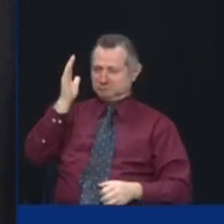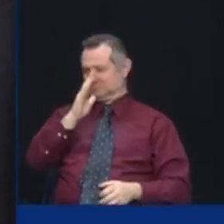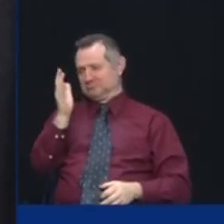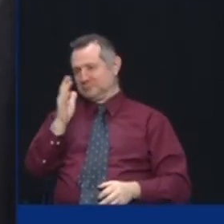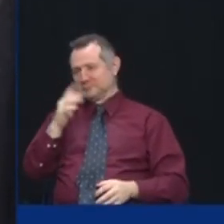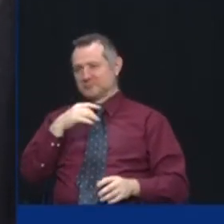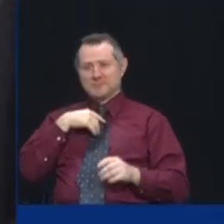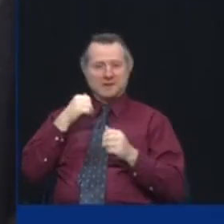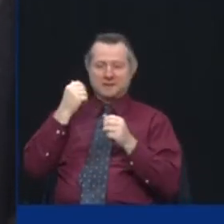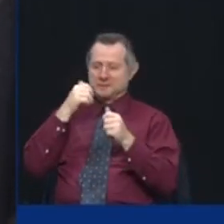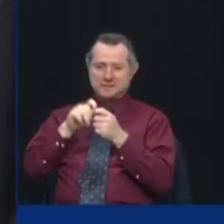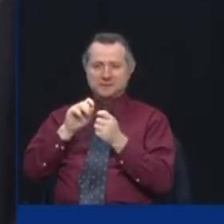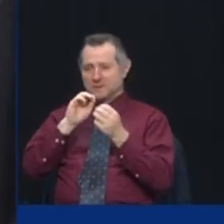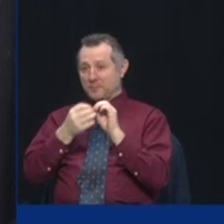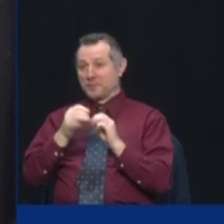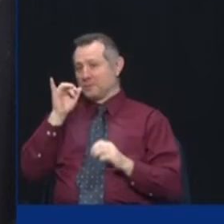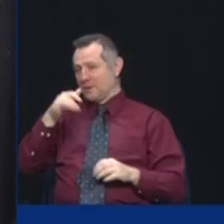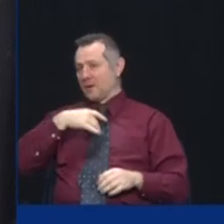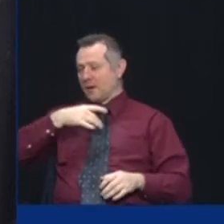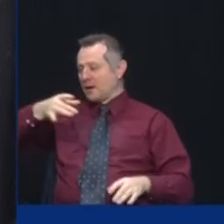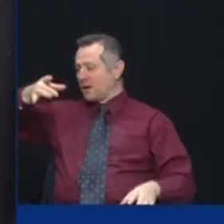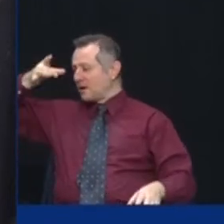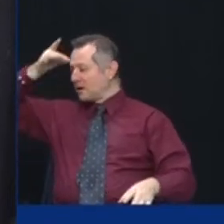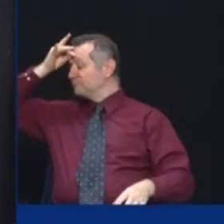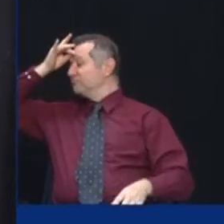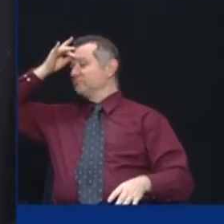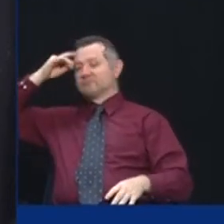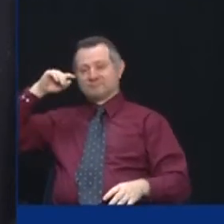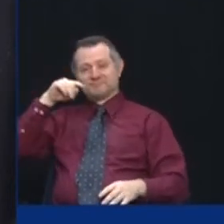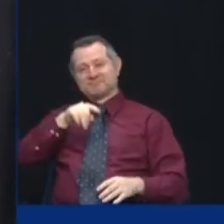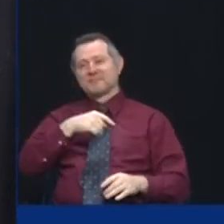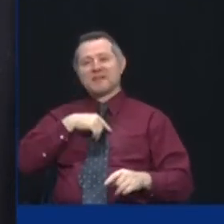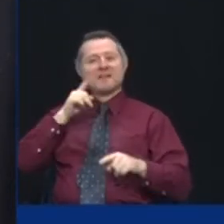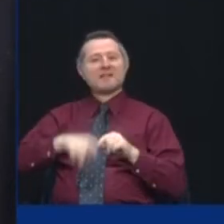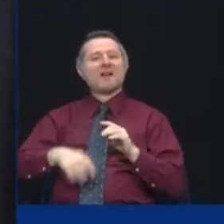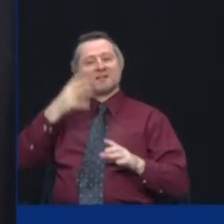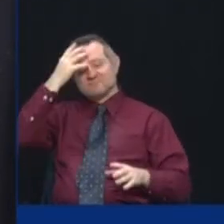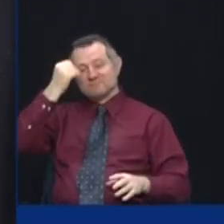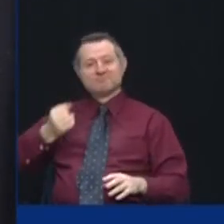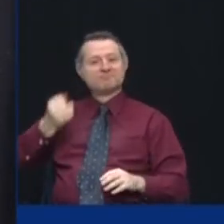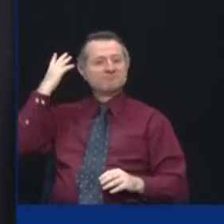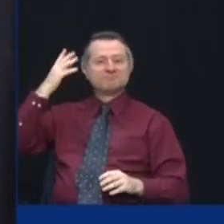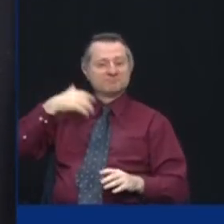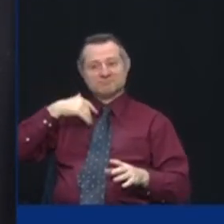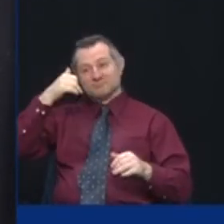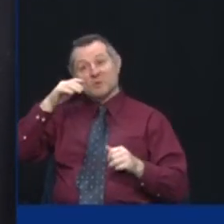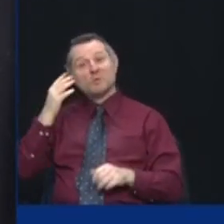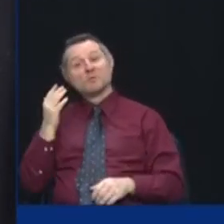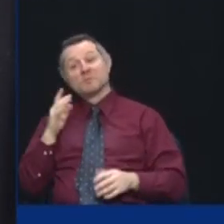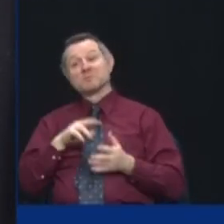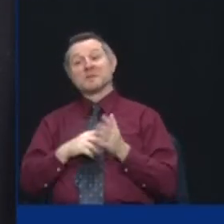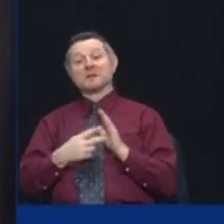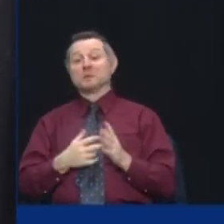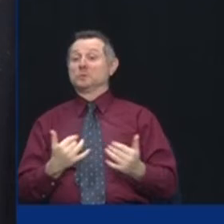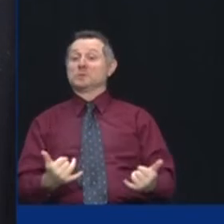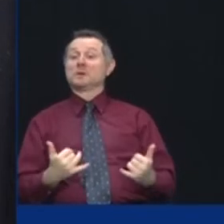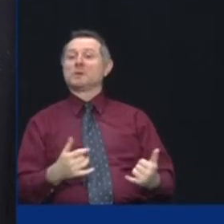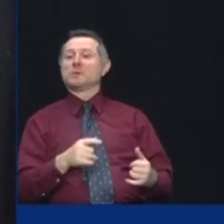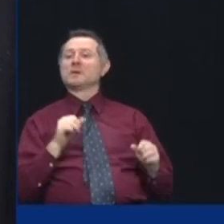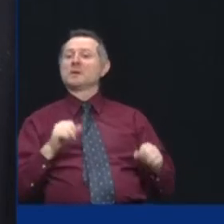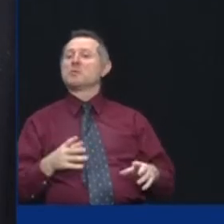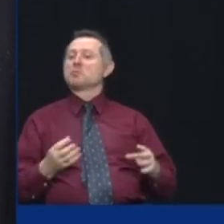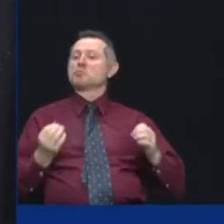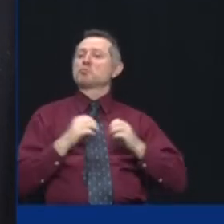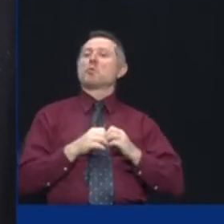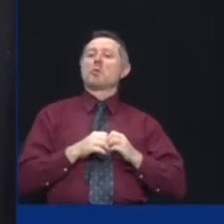those are indelible. And what today means is that we can begin more extensively to create